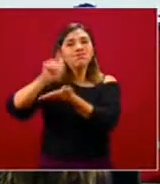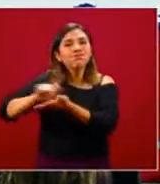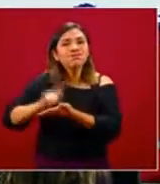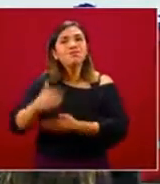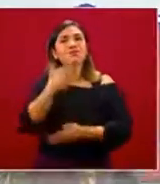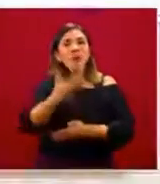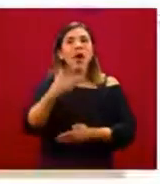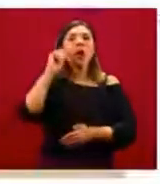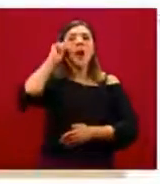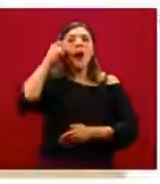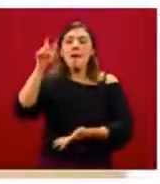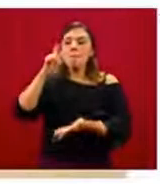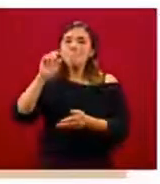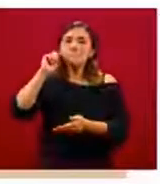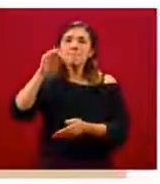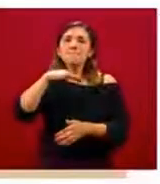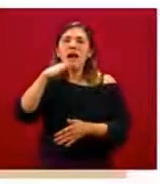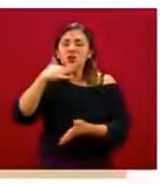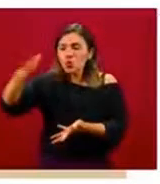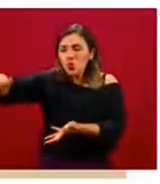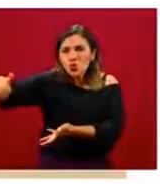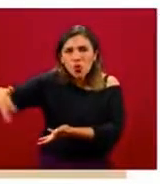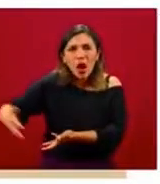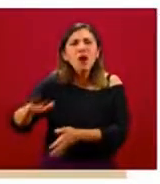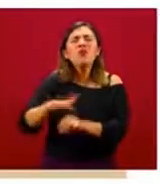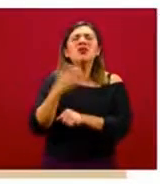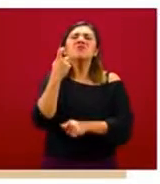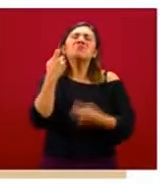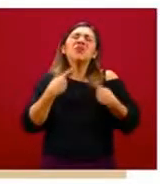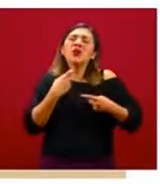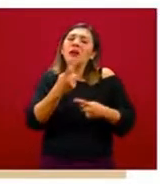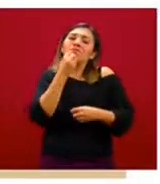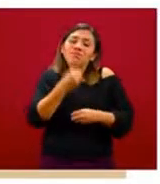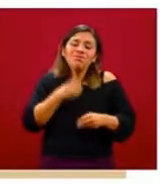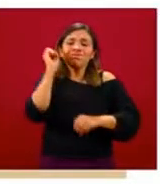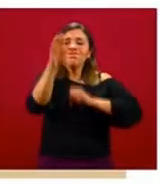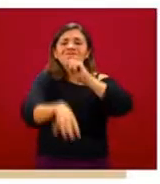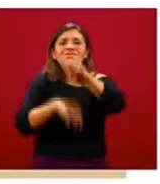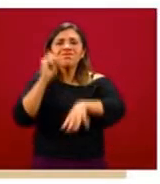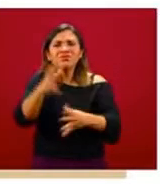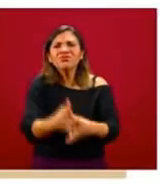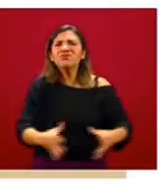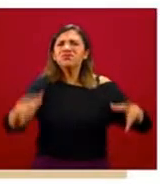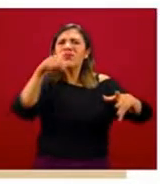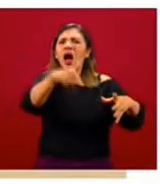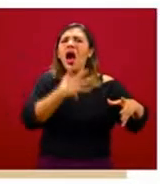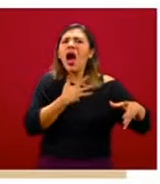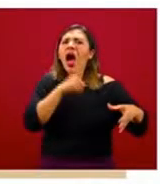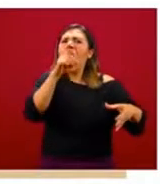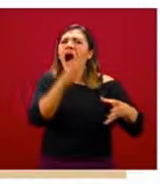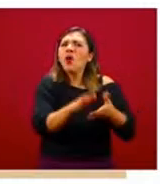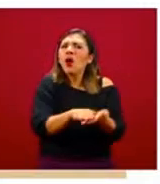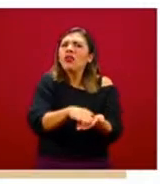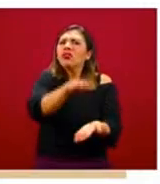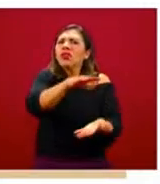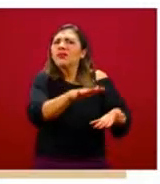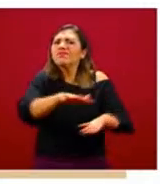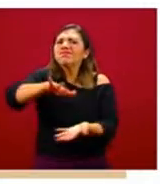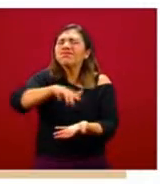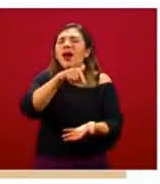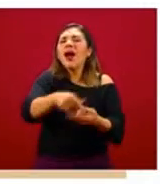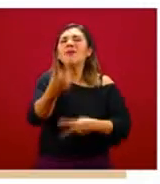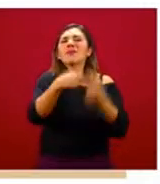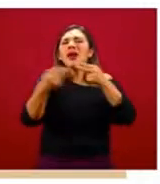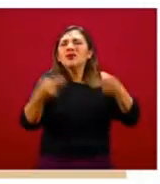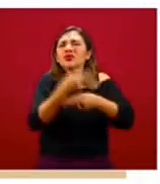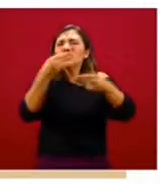but also about health and sanitization issues, the issues about